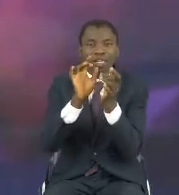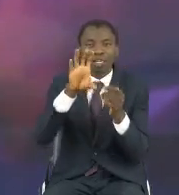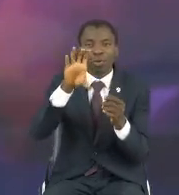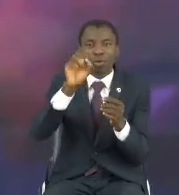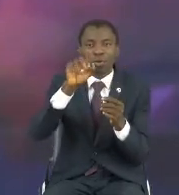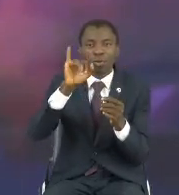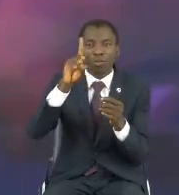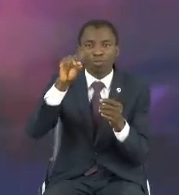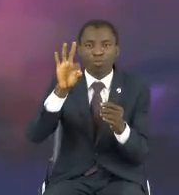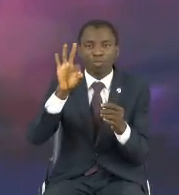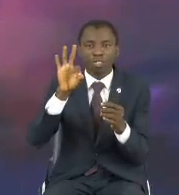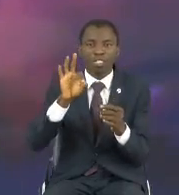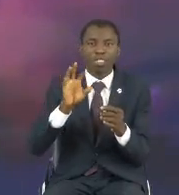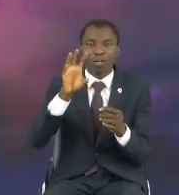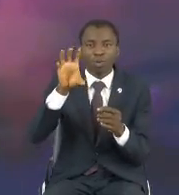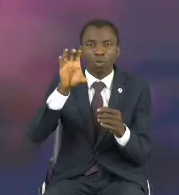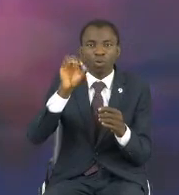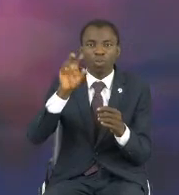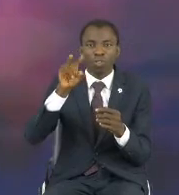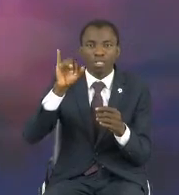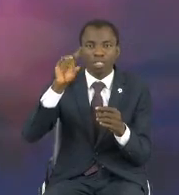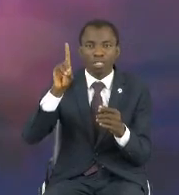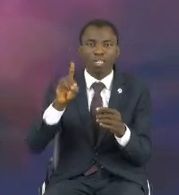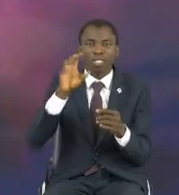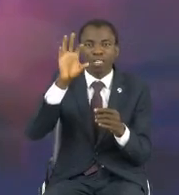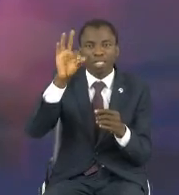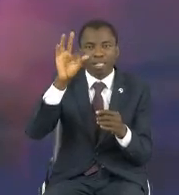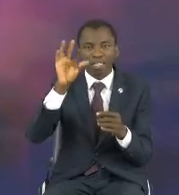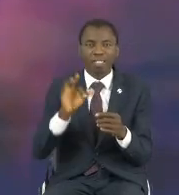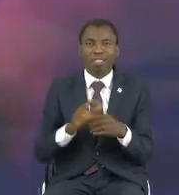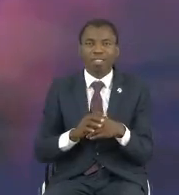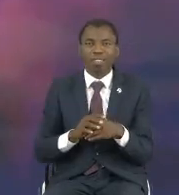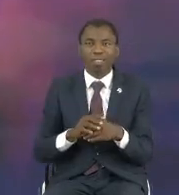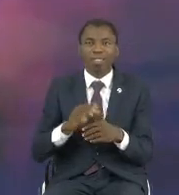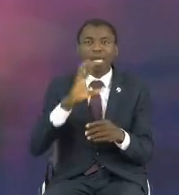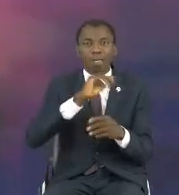COVID-19. Of those who have died, more than 6